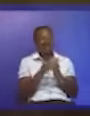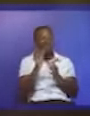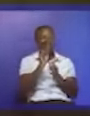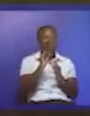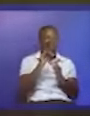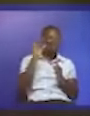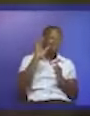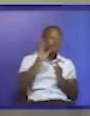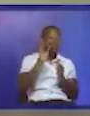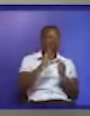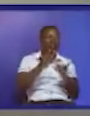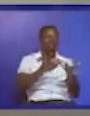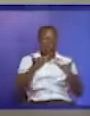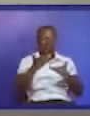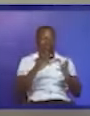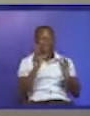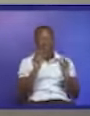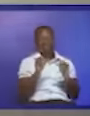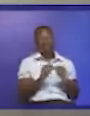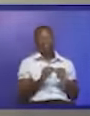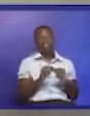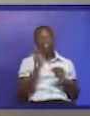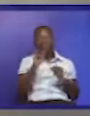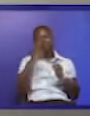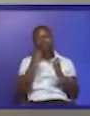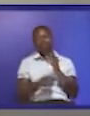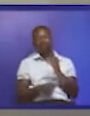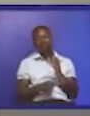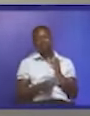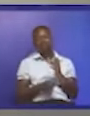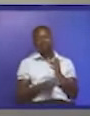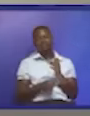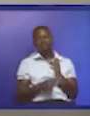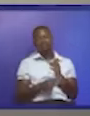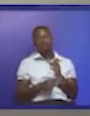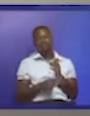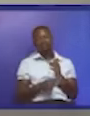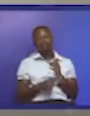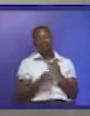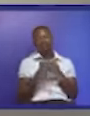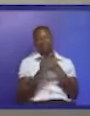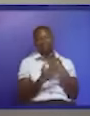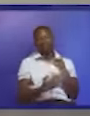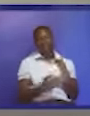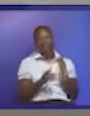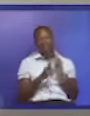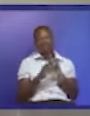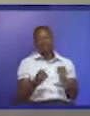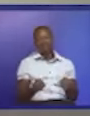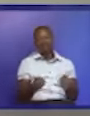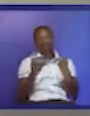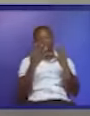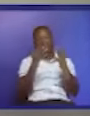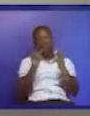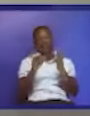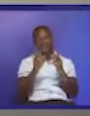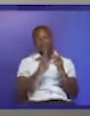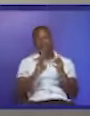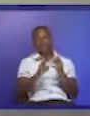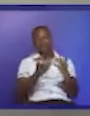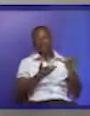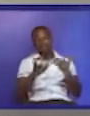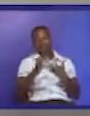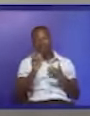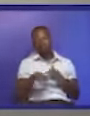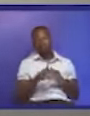No. You use weightier things like blood and sacrifice. These are